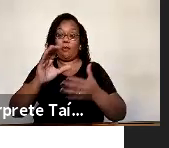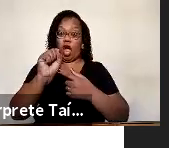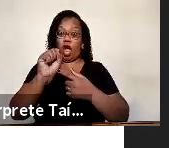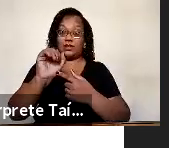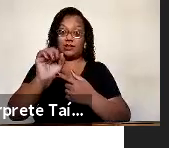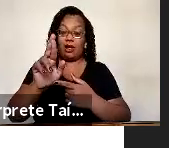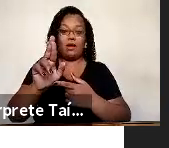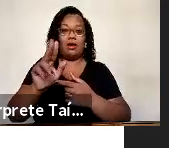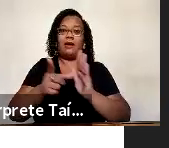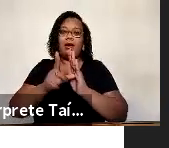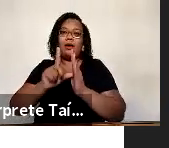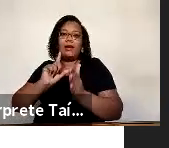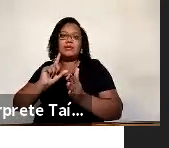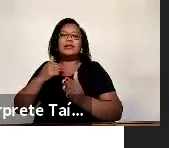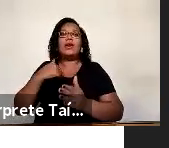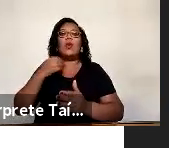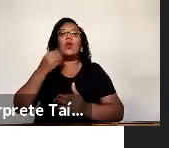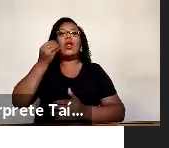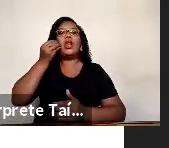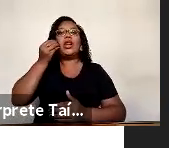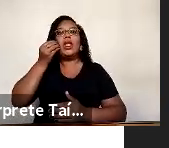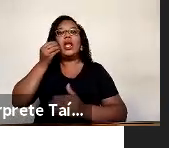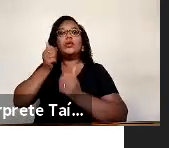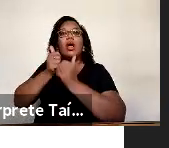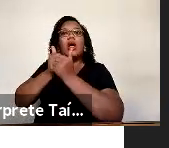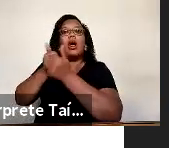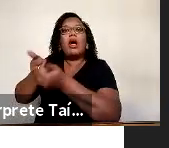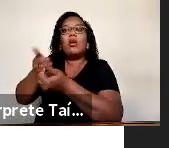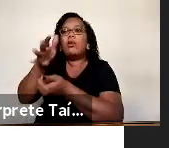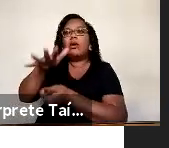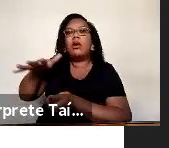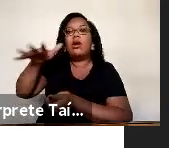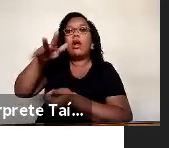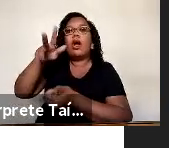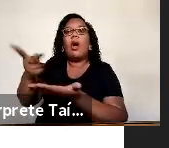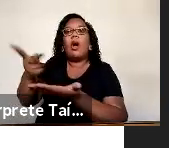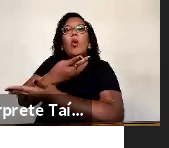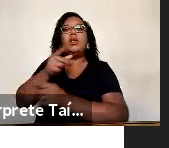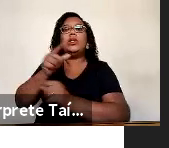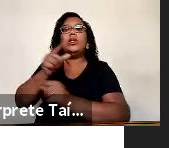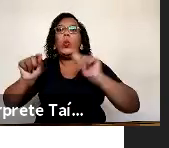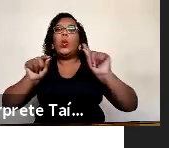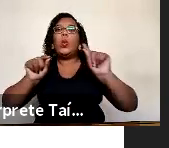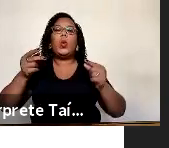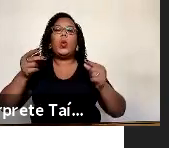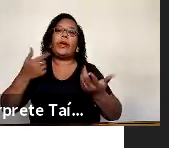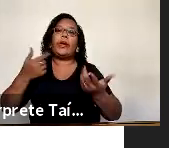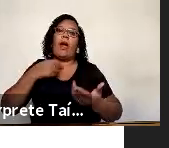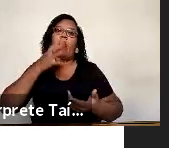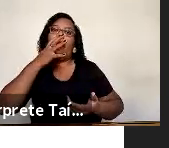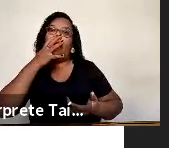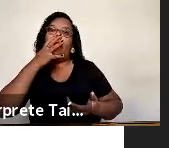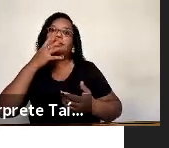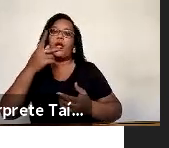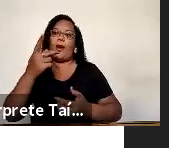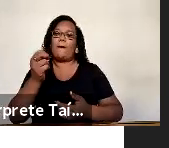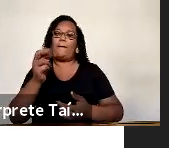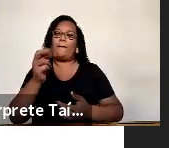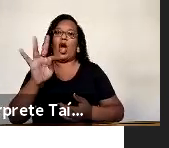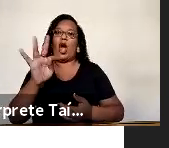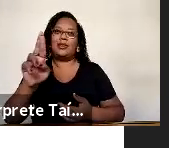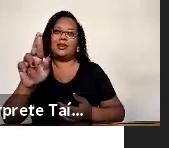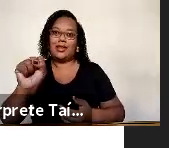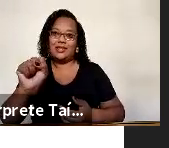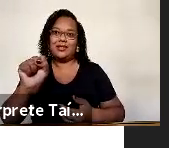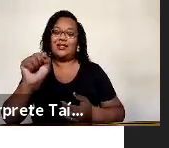of lingo is going around in Brazil. So I watch things like Porta dos Fundos and Minha Mãe é uma Peça, because then you have all that